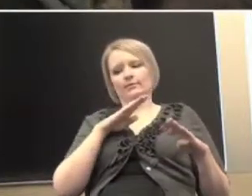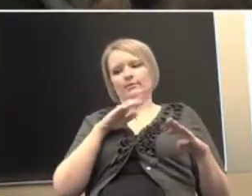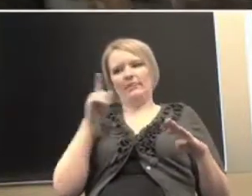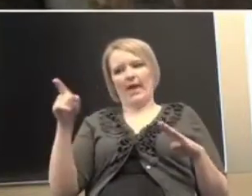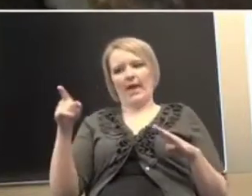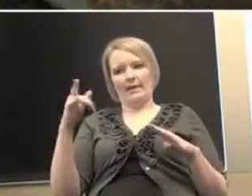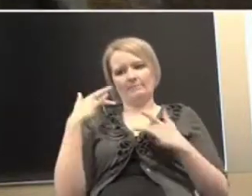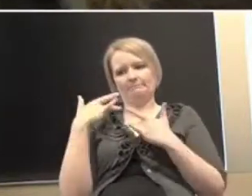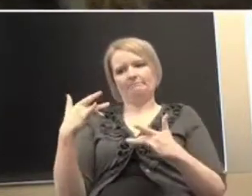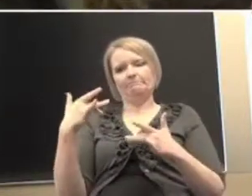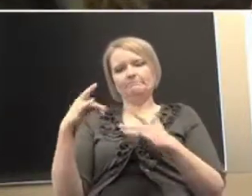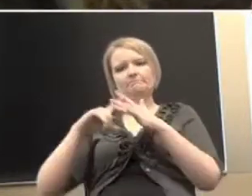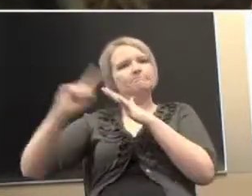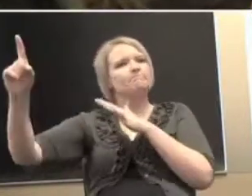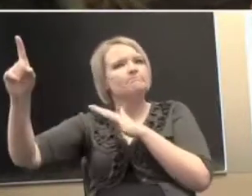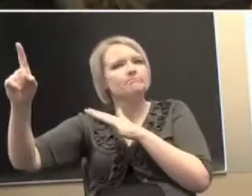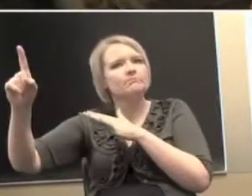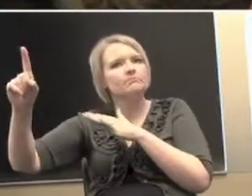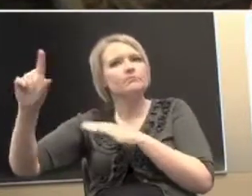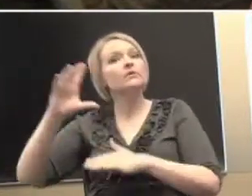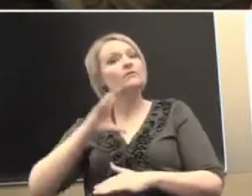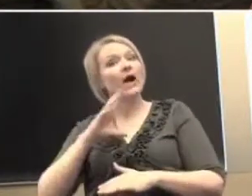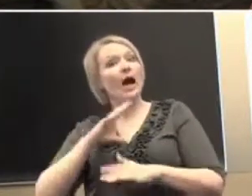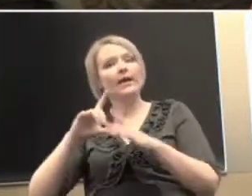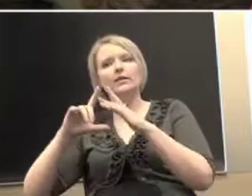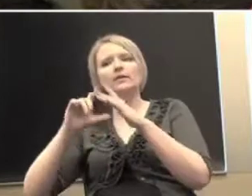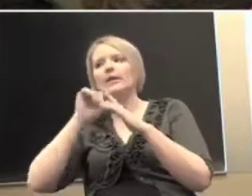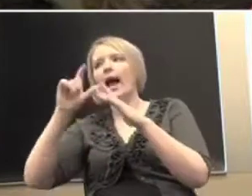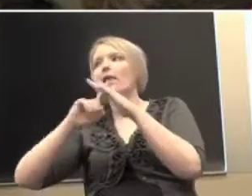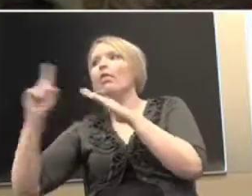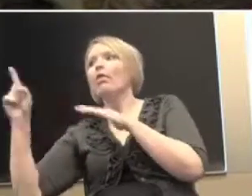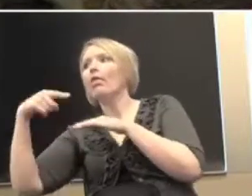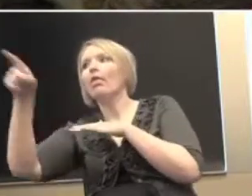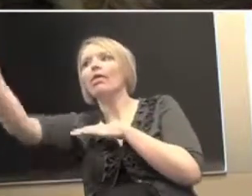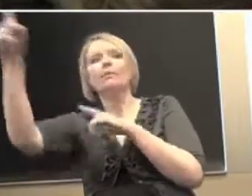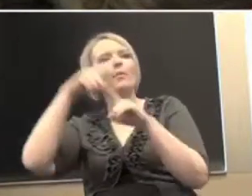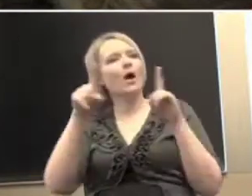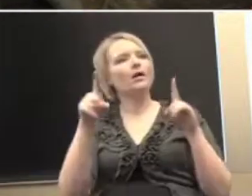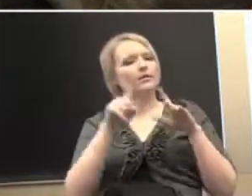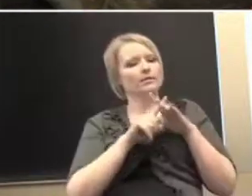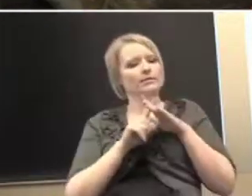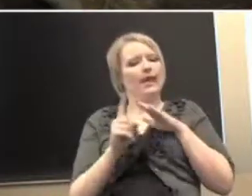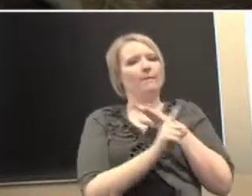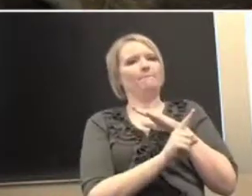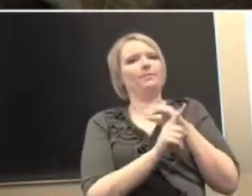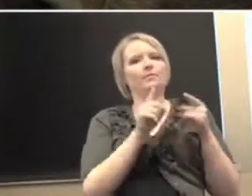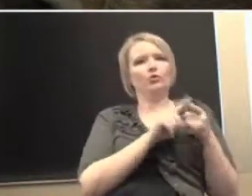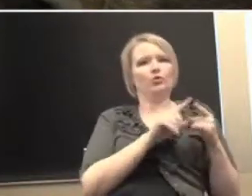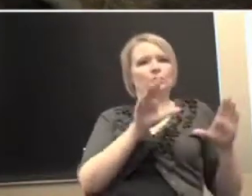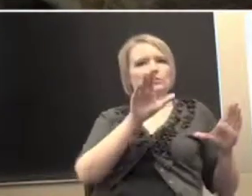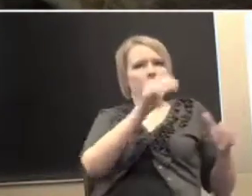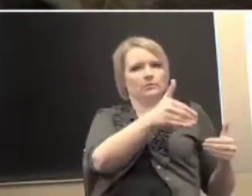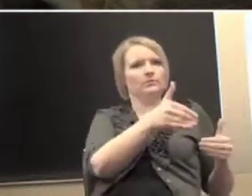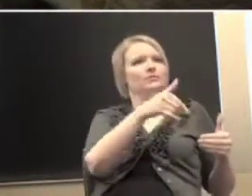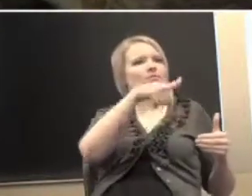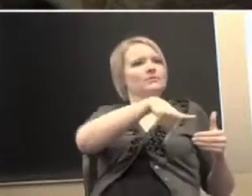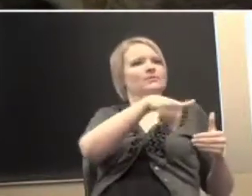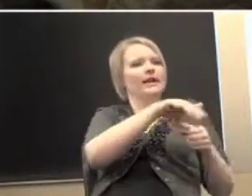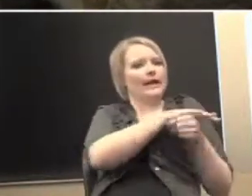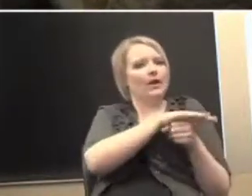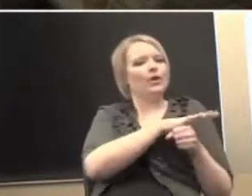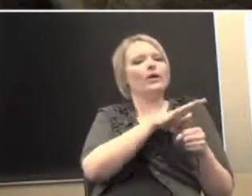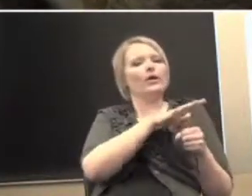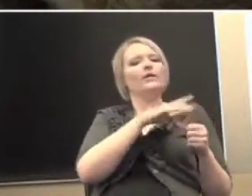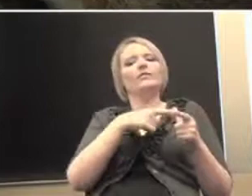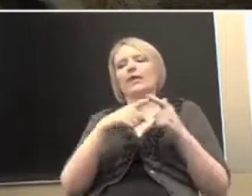them to be able to stay in the room and be done with the task in a way that doesn't distract everybody else from the